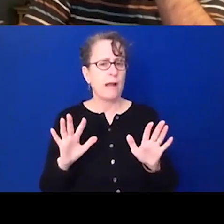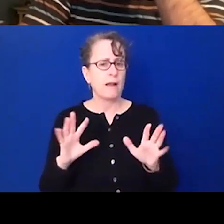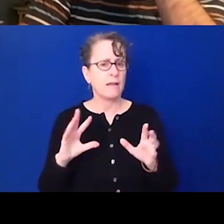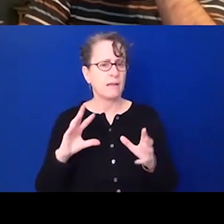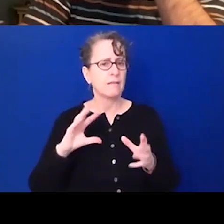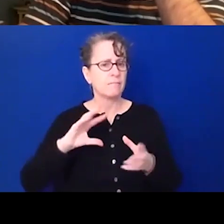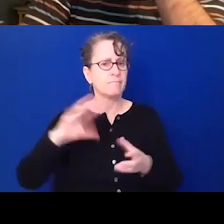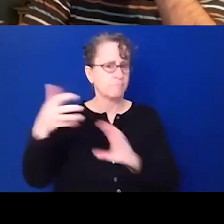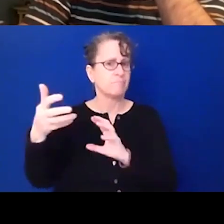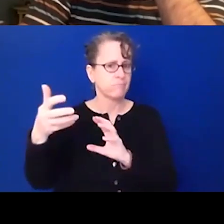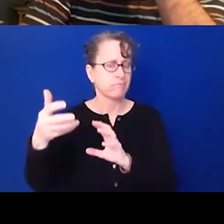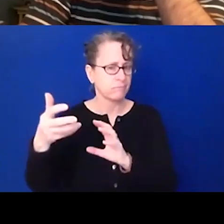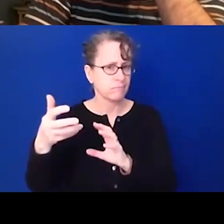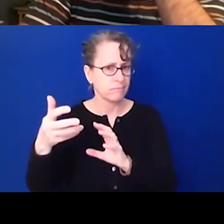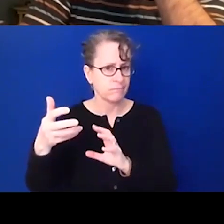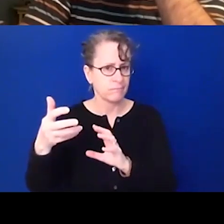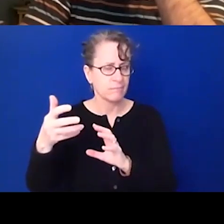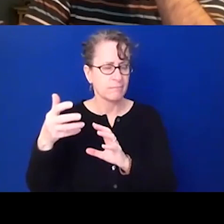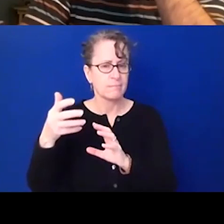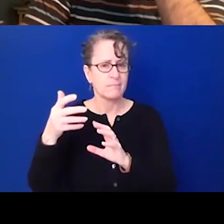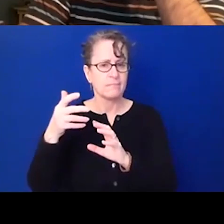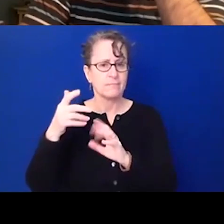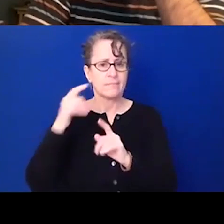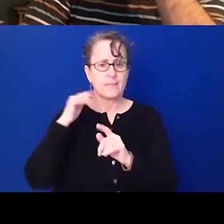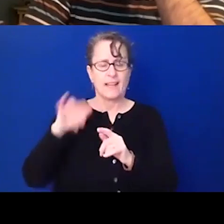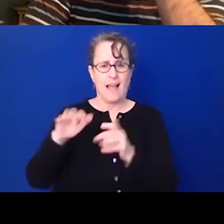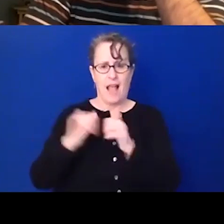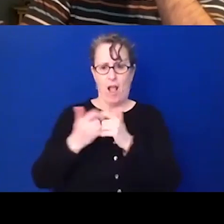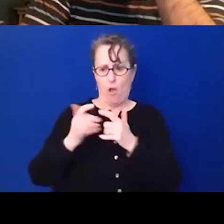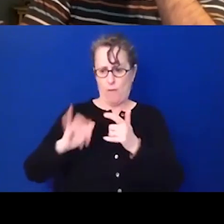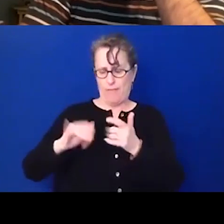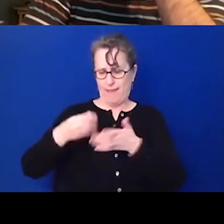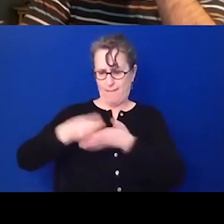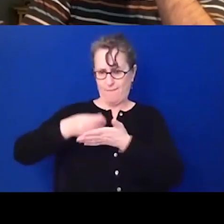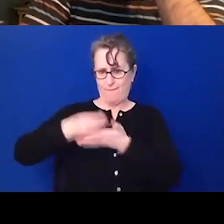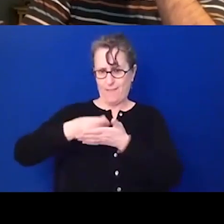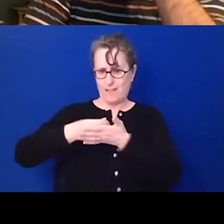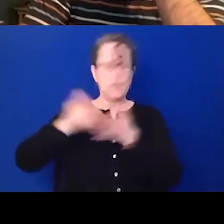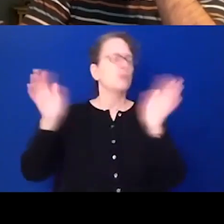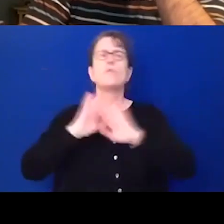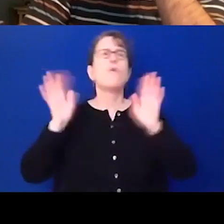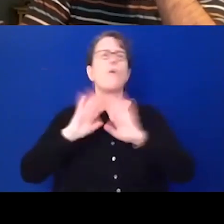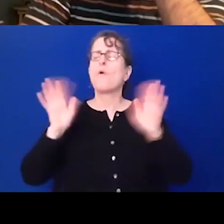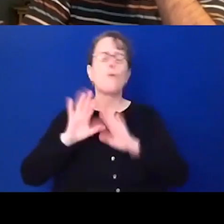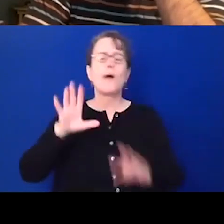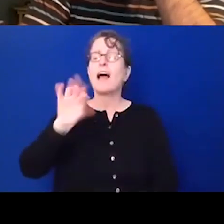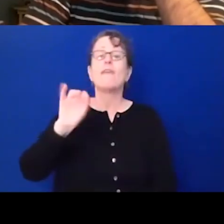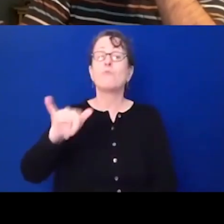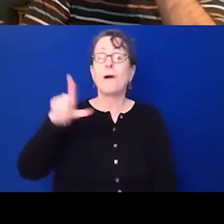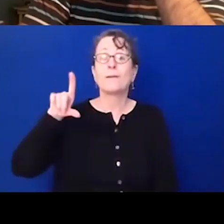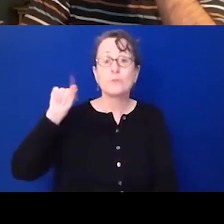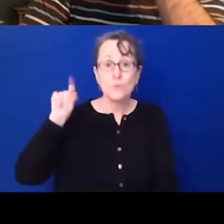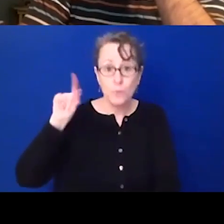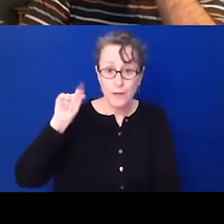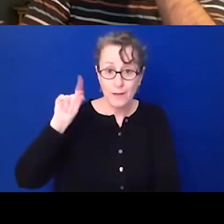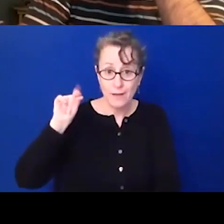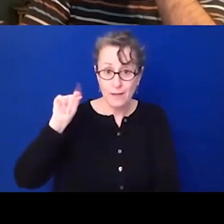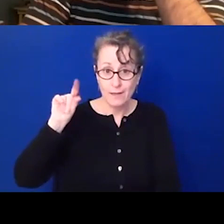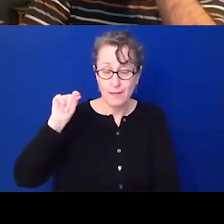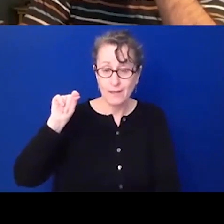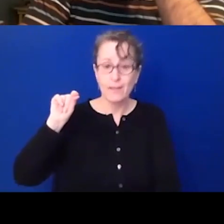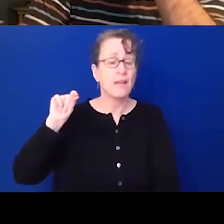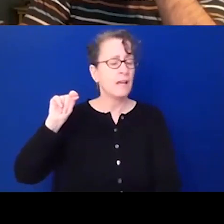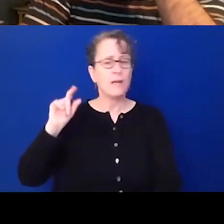in FY 19 about the operation of the fund? Nope, sorry, FY 20. So in FY 20, we came in